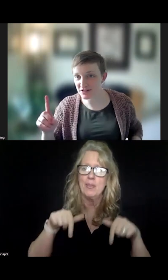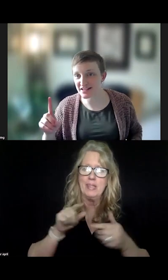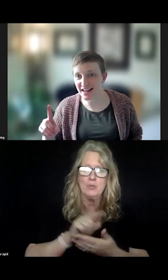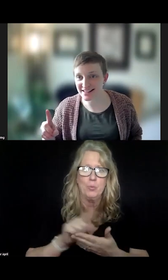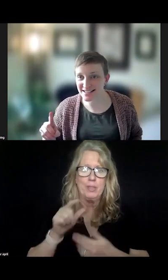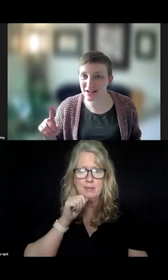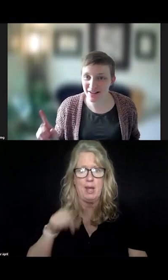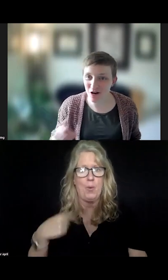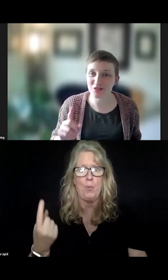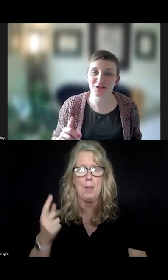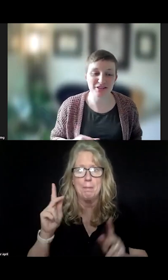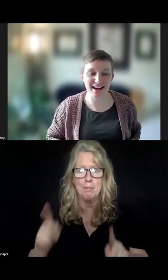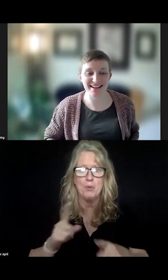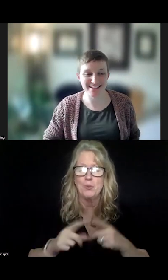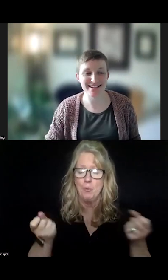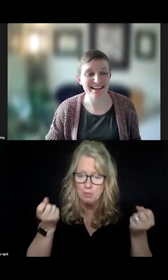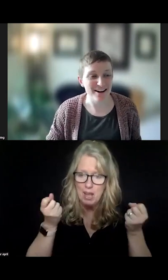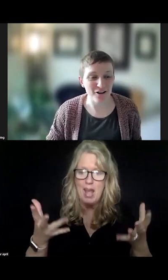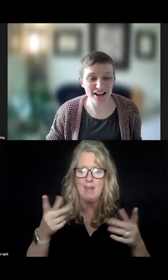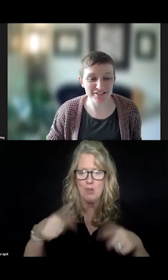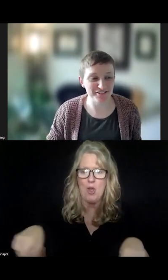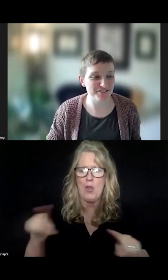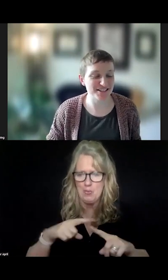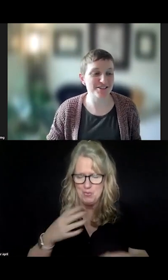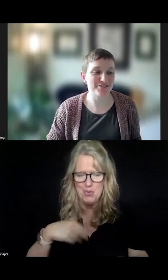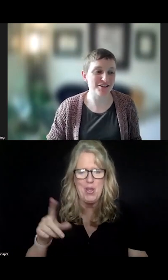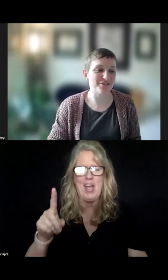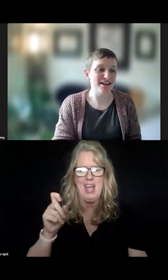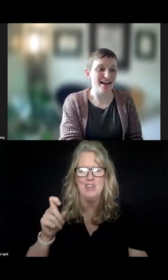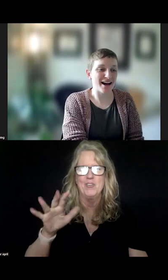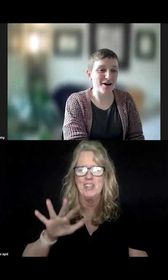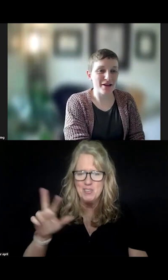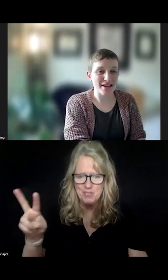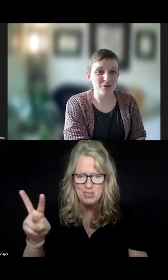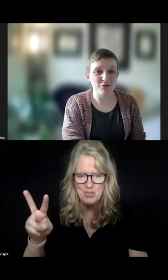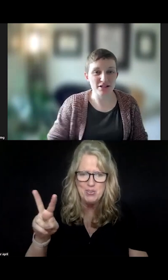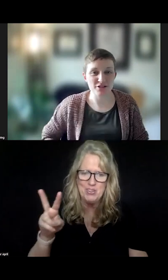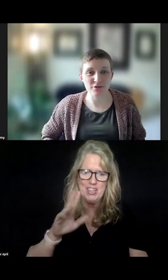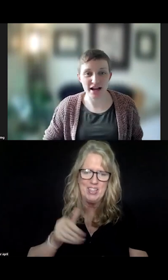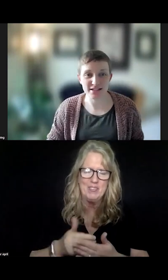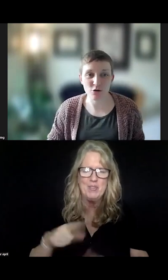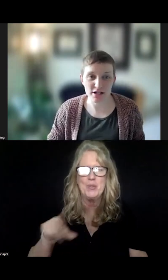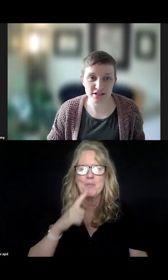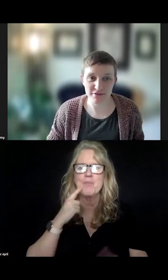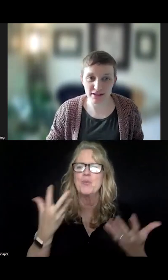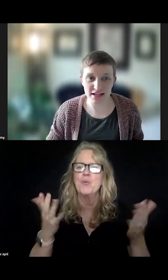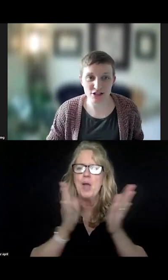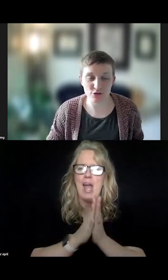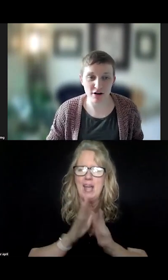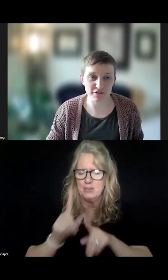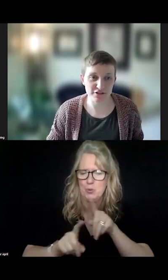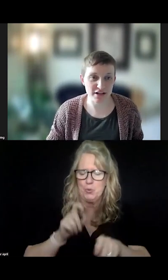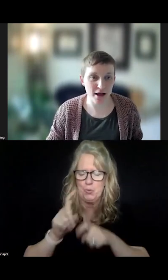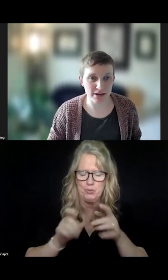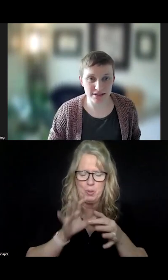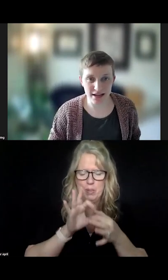one person in the hot seat. We have all of you in the hot seat, all 152 of you. And we want to ask a question that relates to